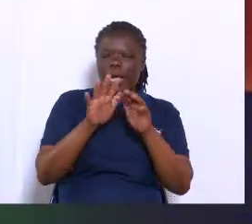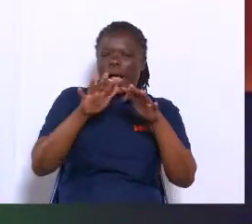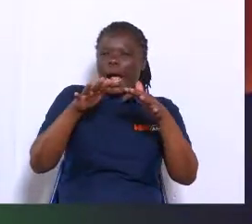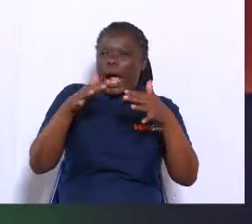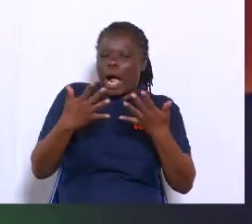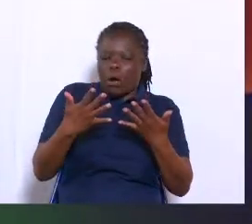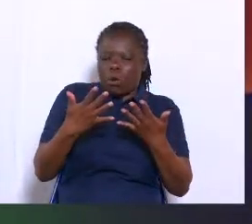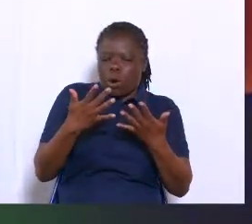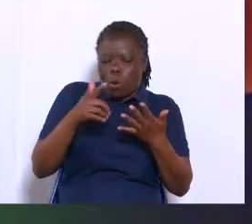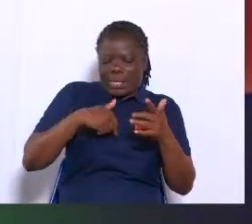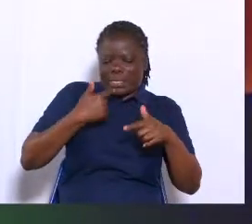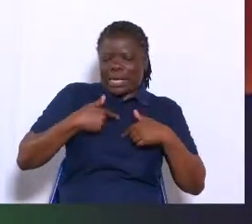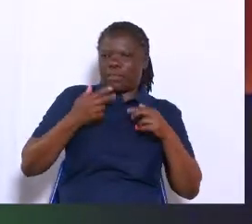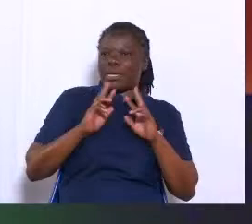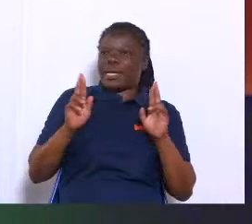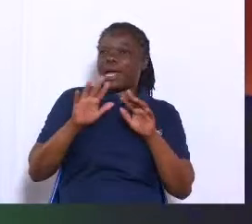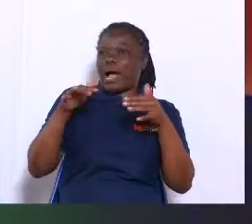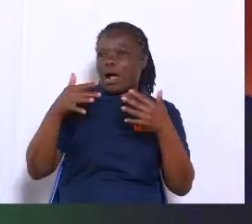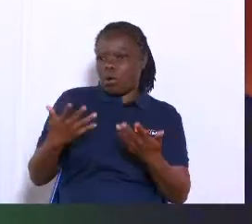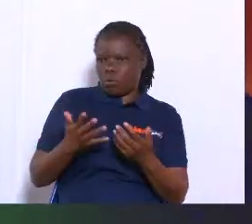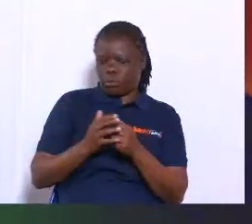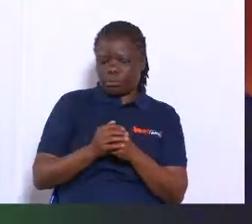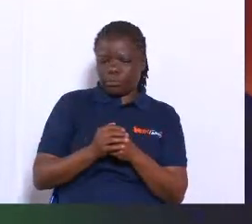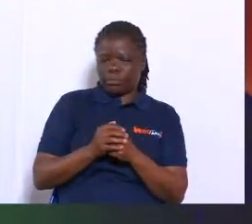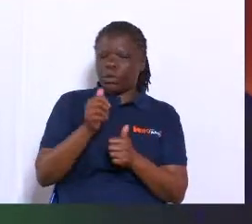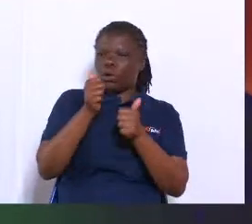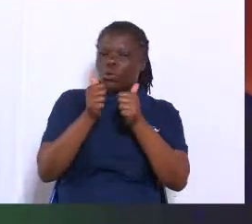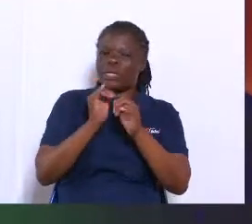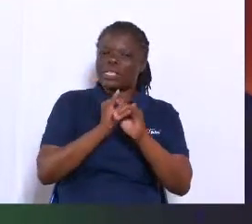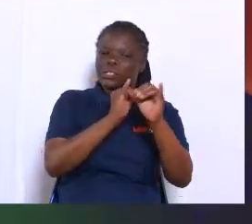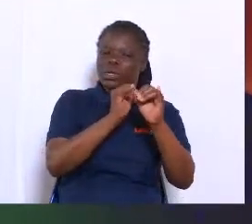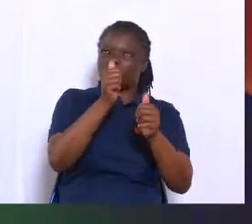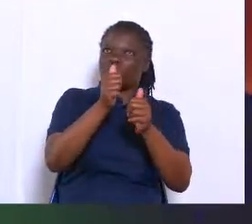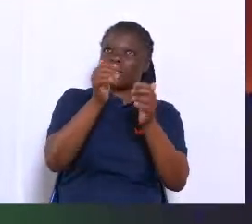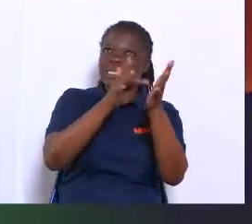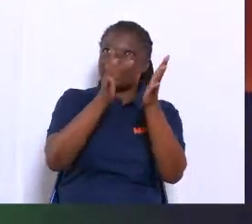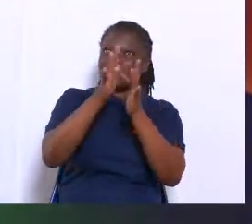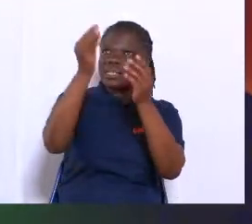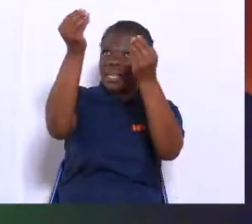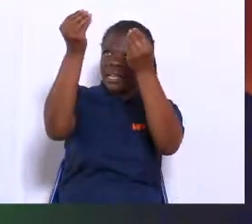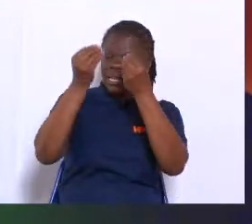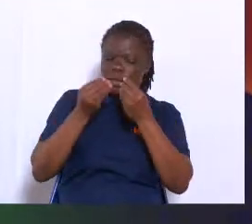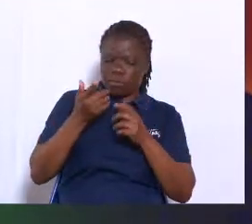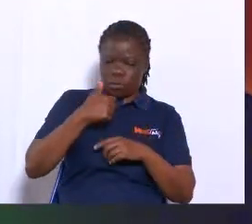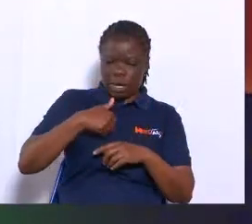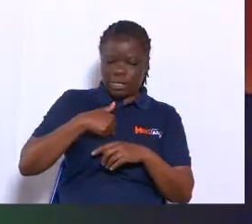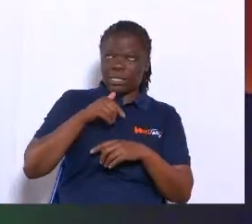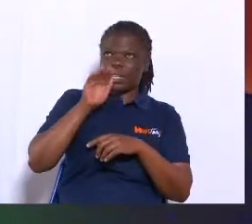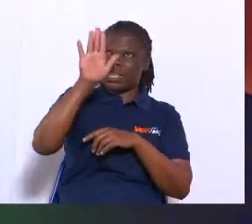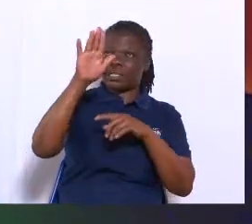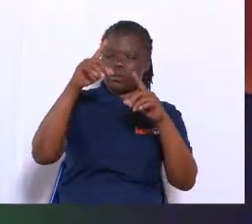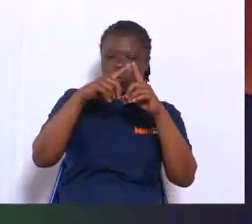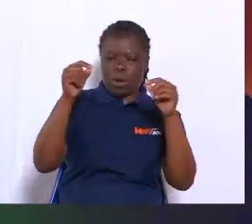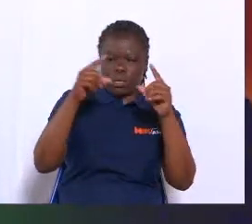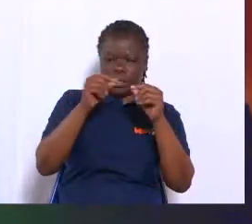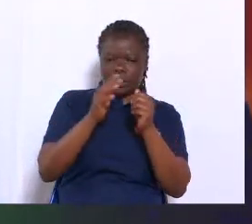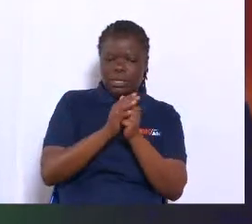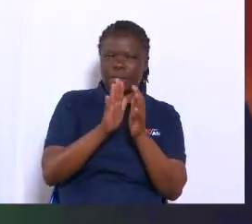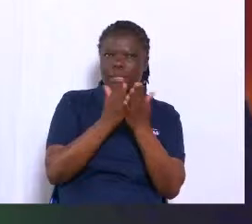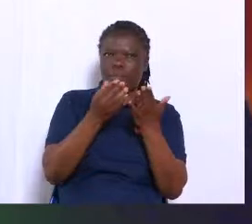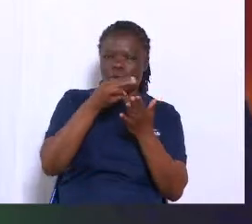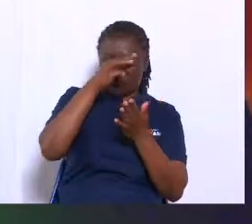we live? What instruction does Jesus give us in his word in Matthew